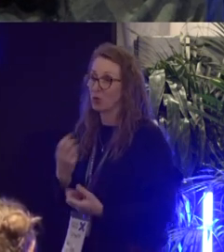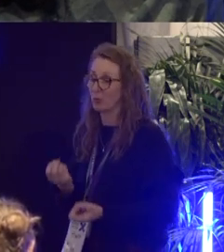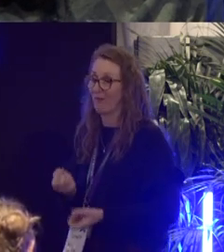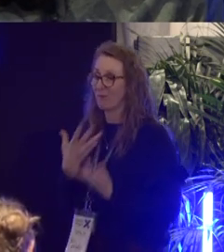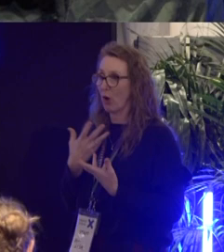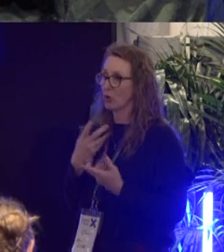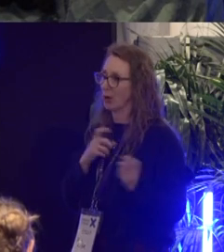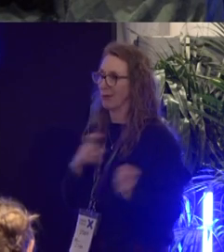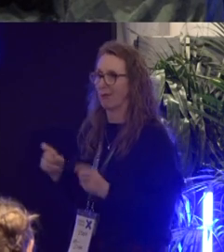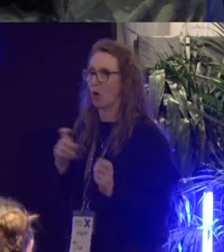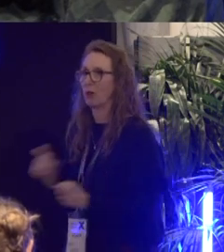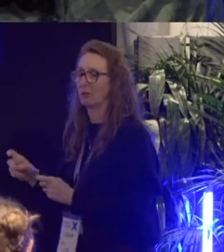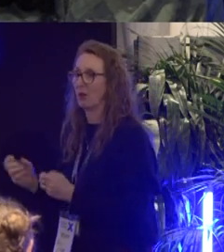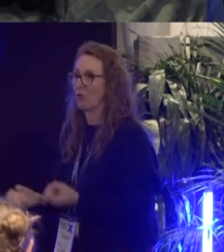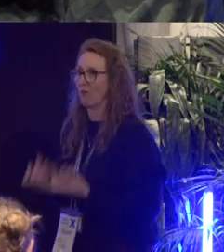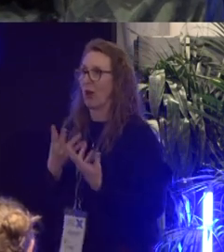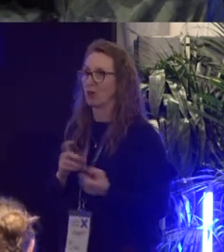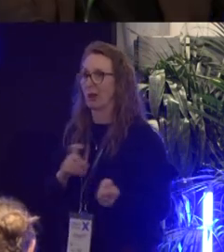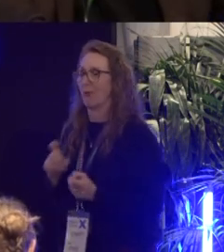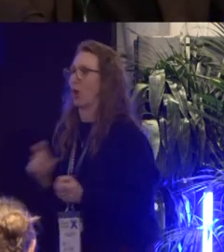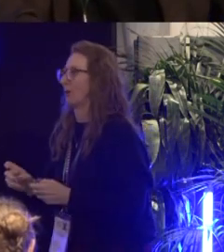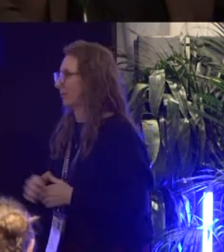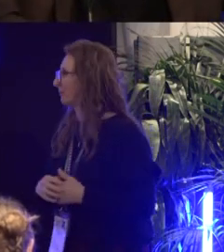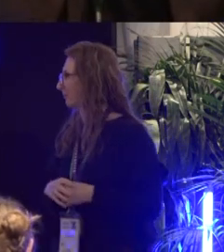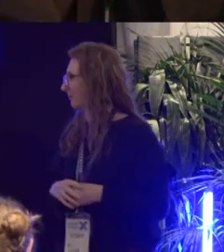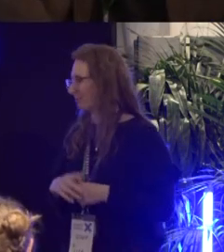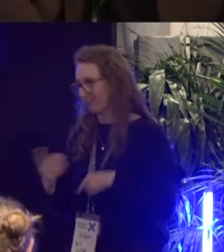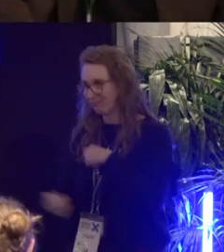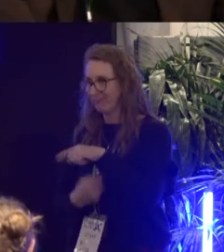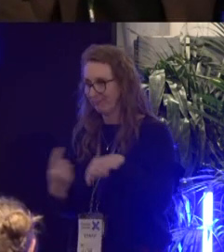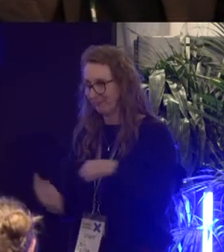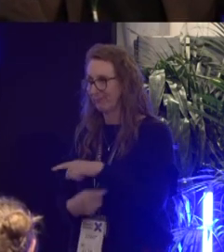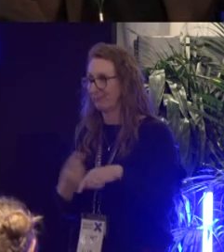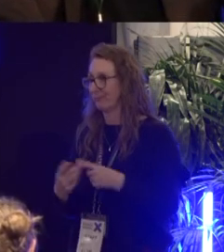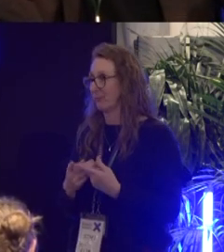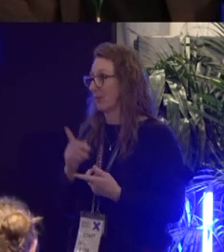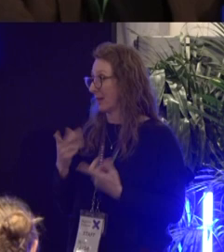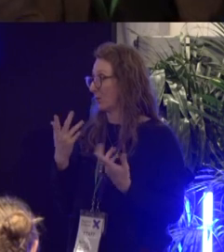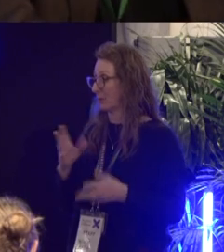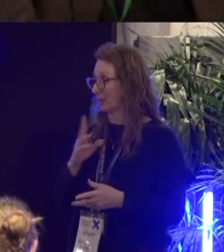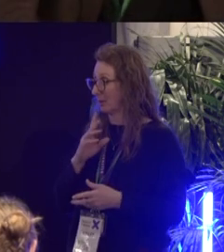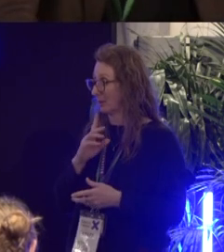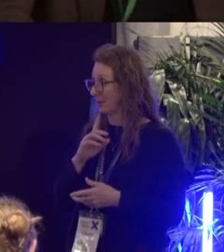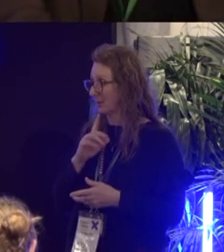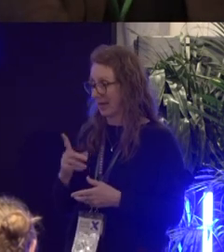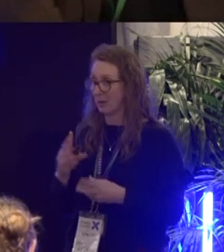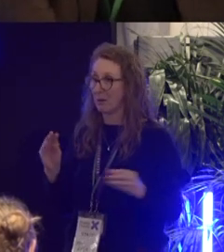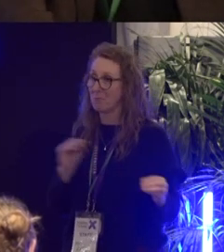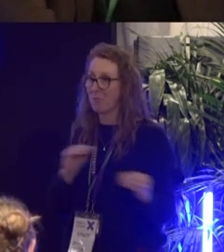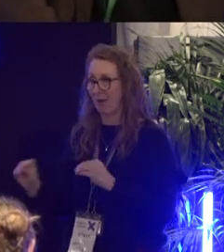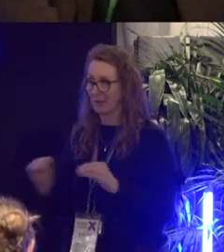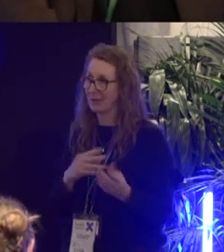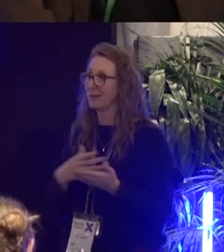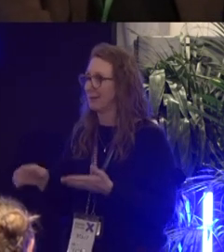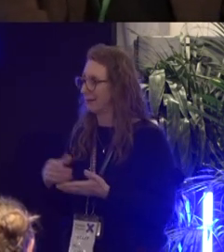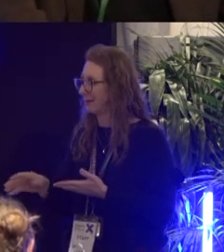going. Mm-hmm. I don't know a bit about Judge Dredd. Yeah. Yeah, and then you also mentioned sort of like marketing as well,